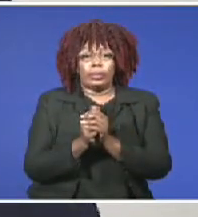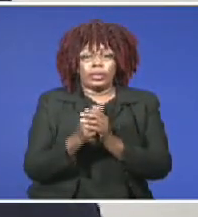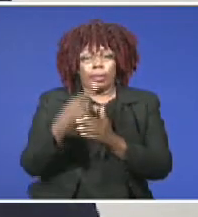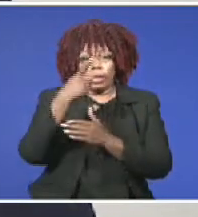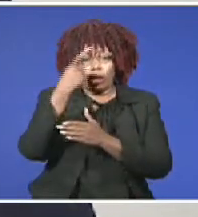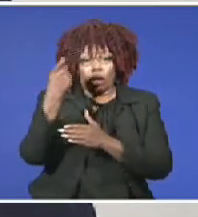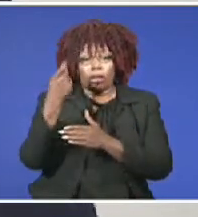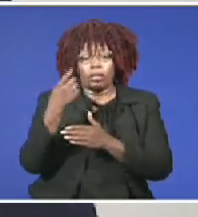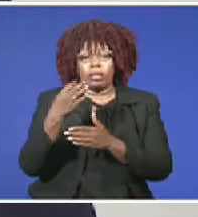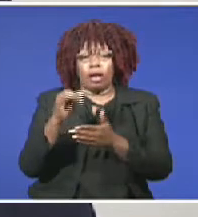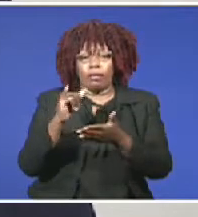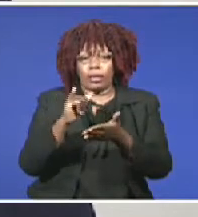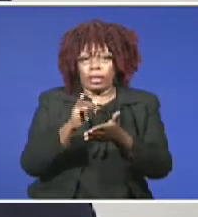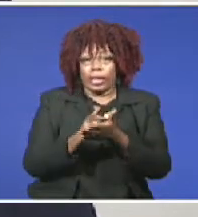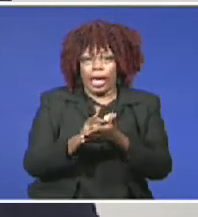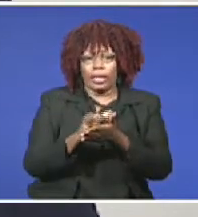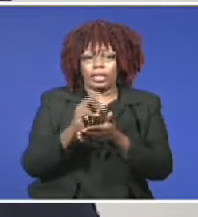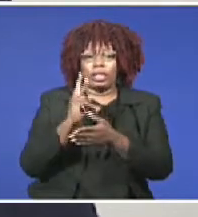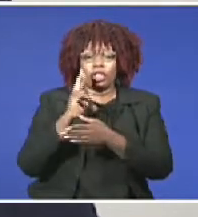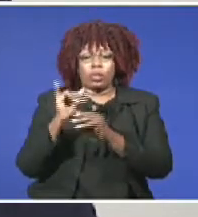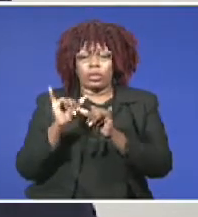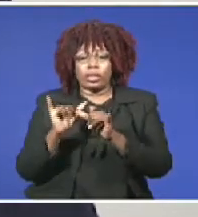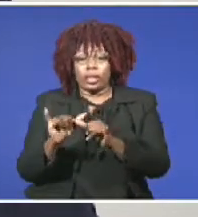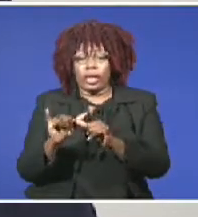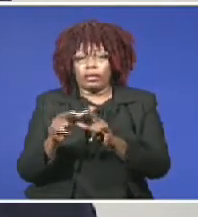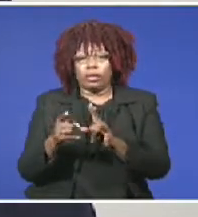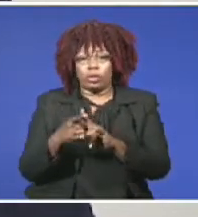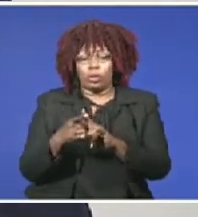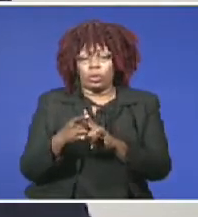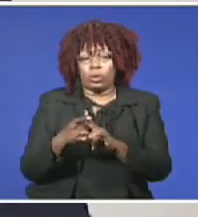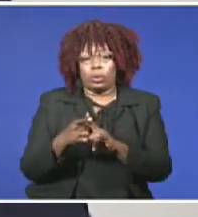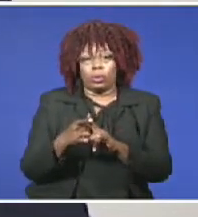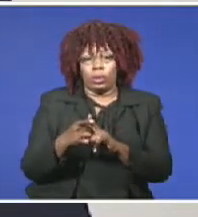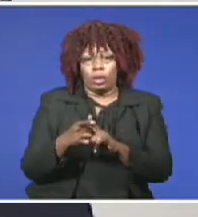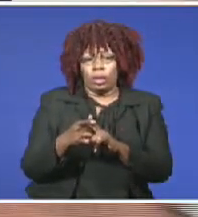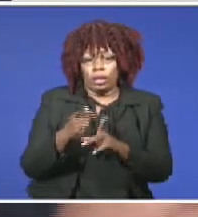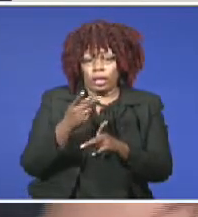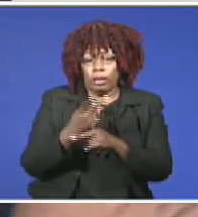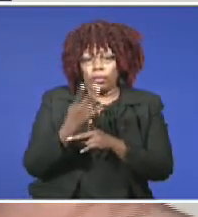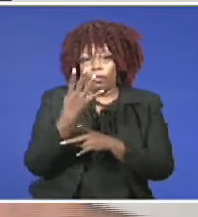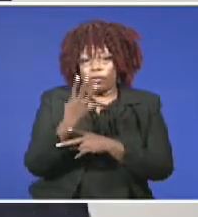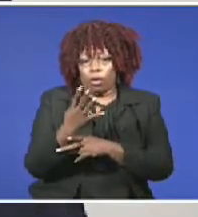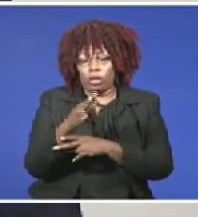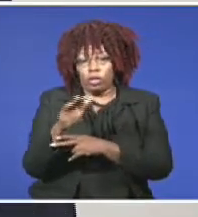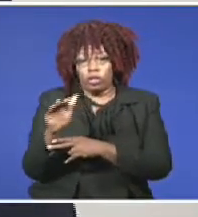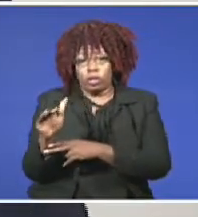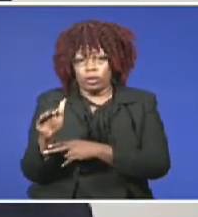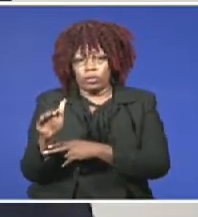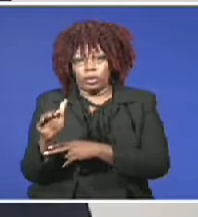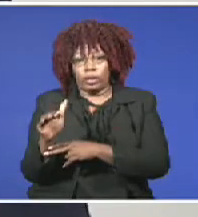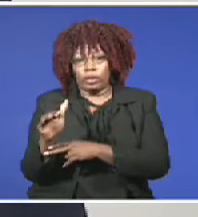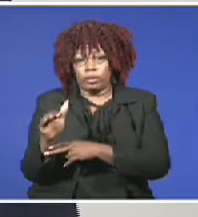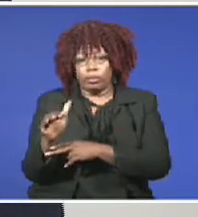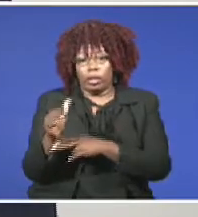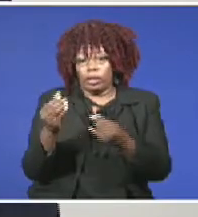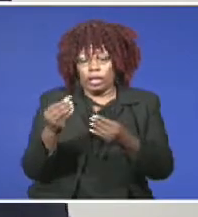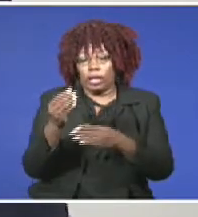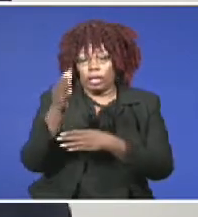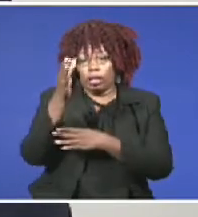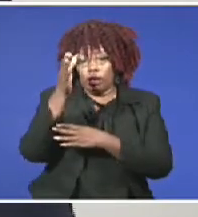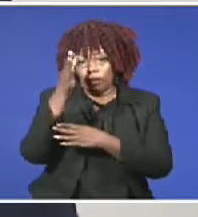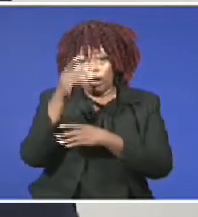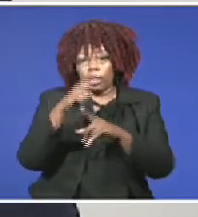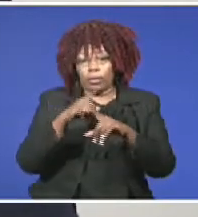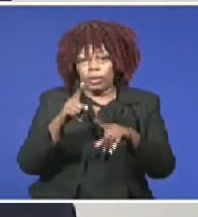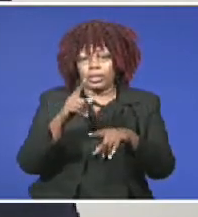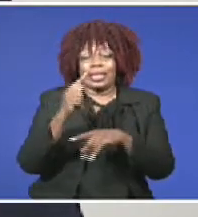because of that, she was left with, the children were left without a mother and an available father.